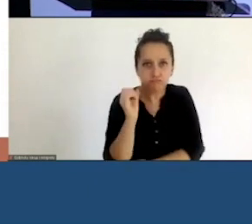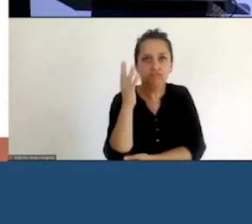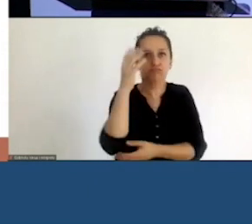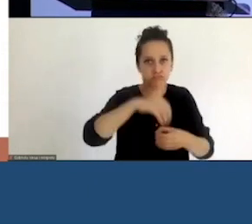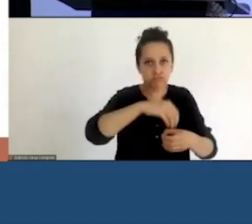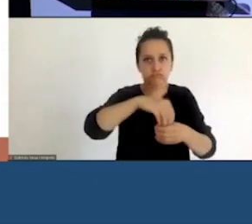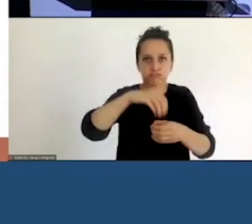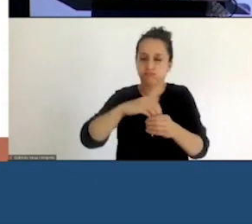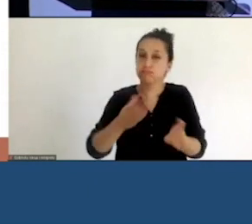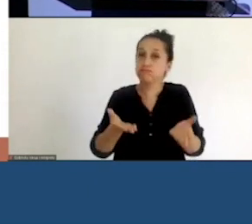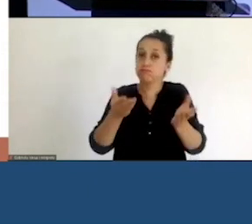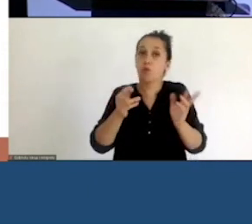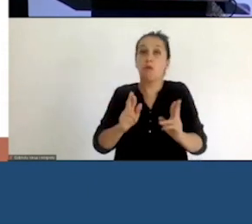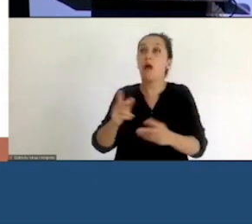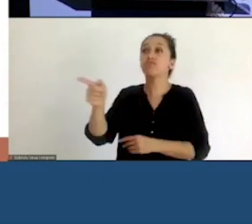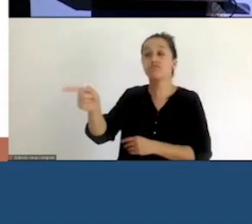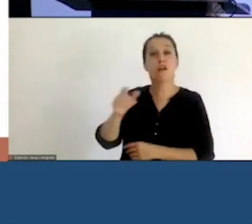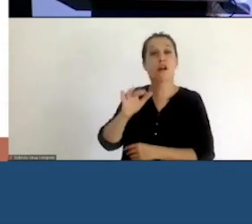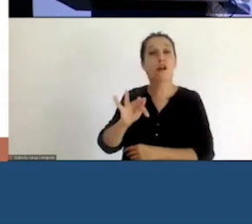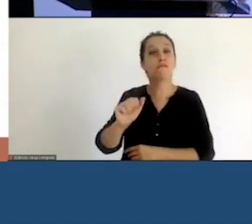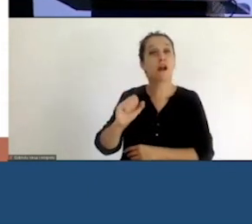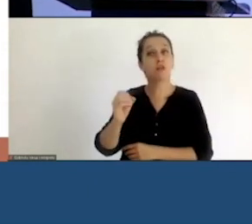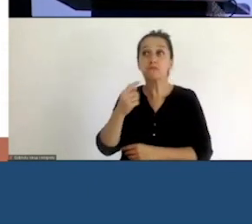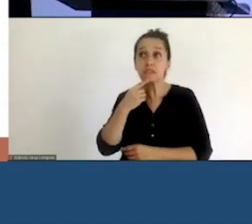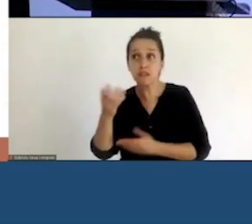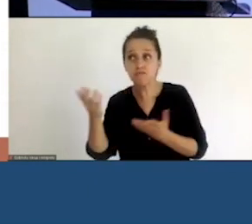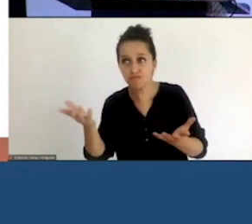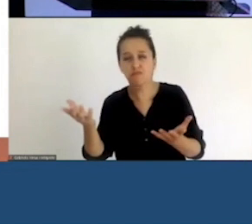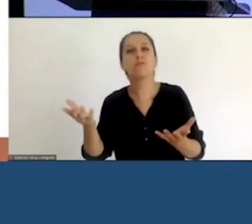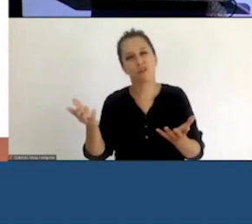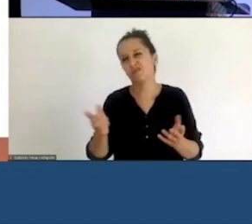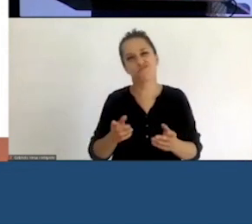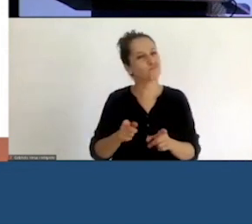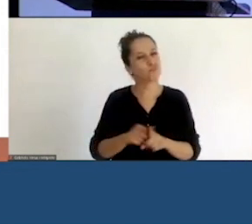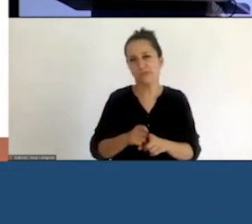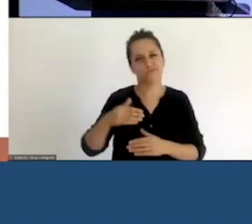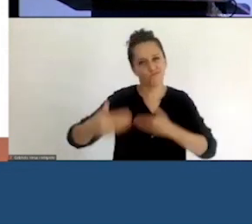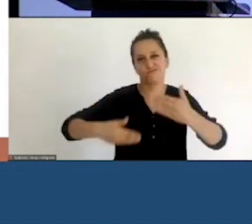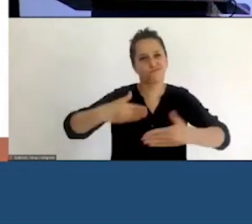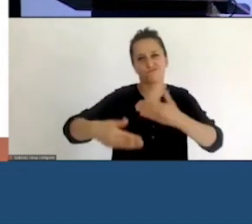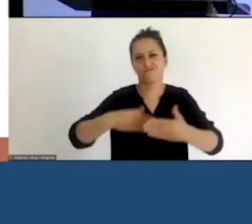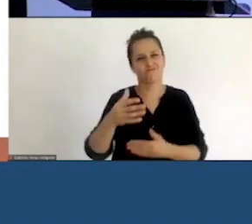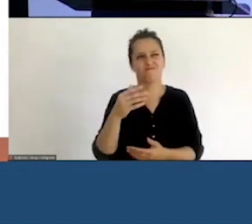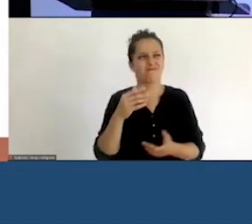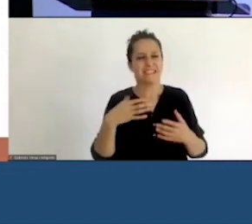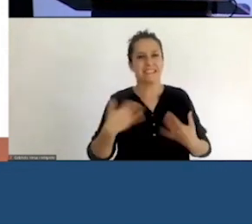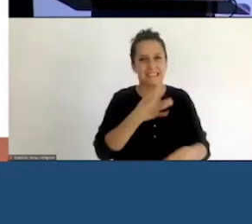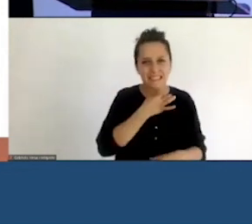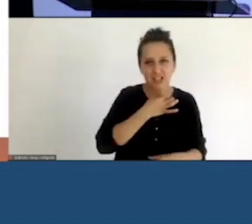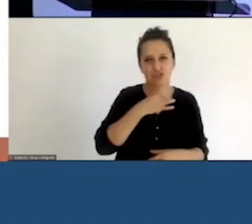had some recovery. Of course, FAO can say this better than I, but there is continued